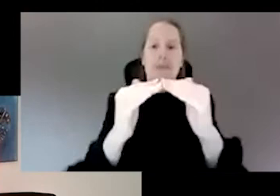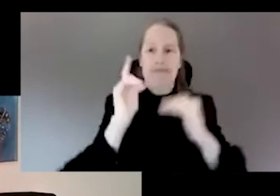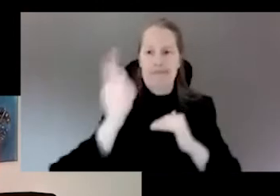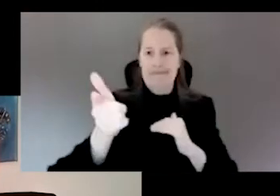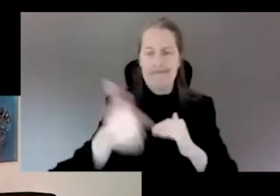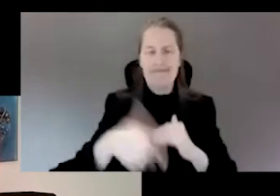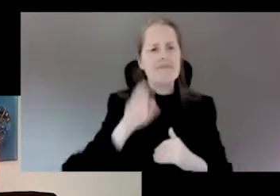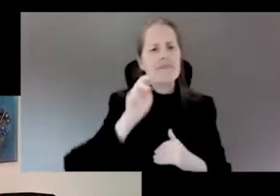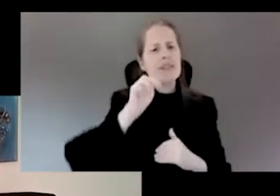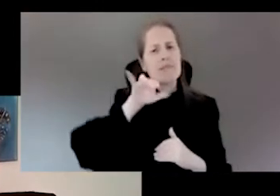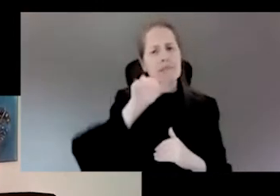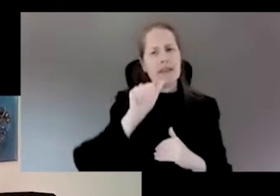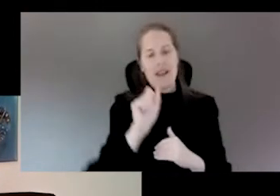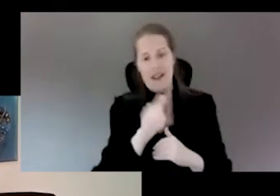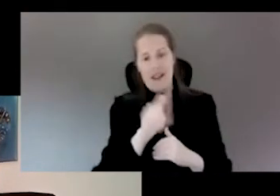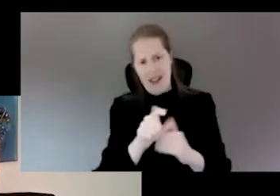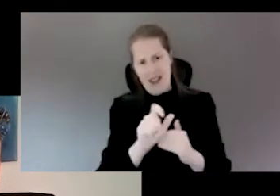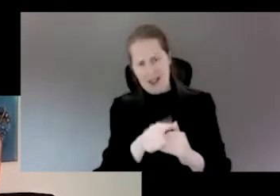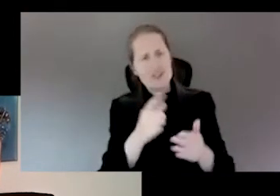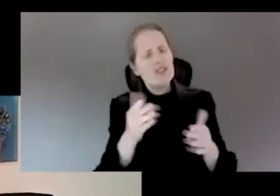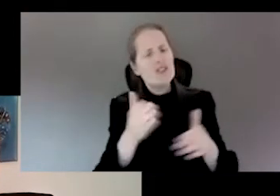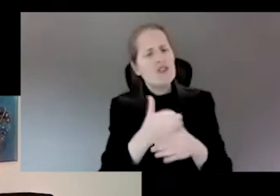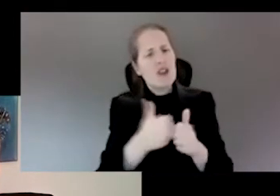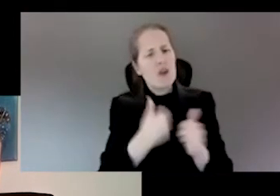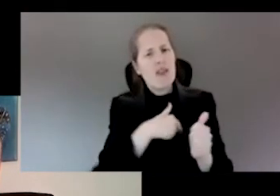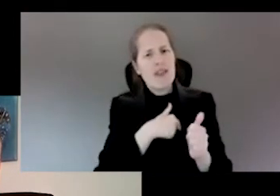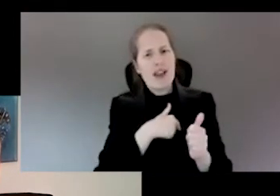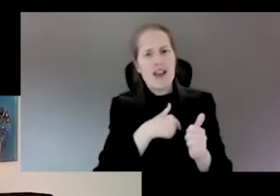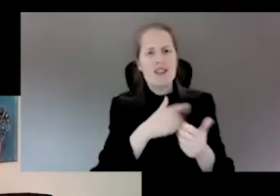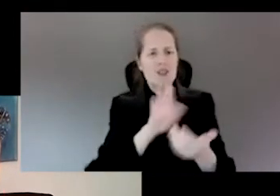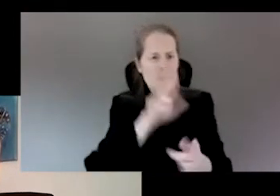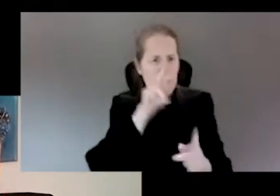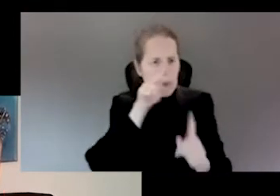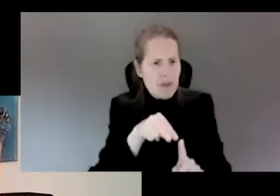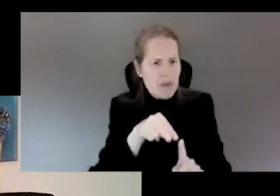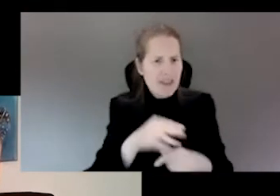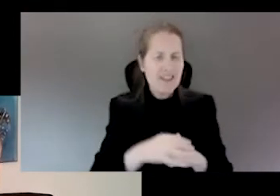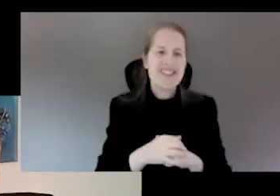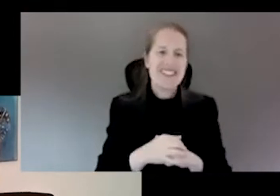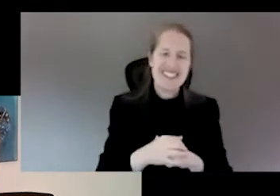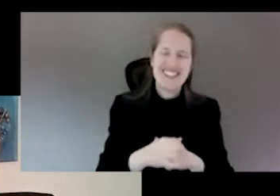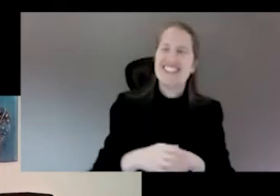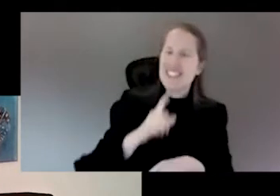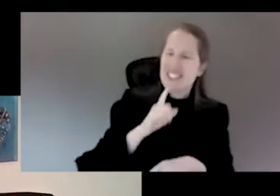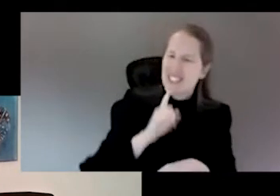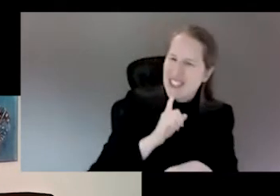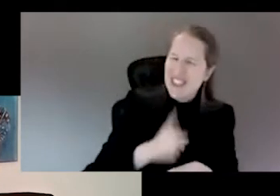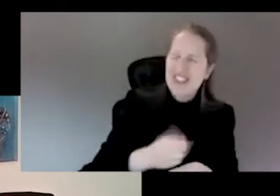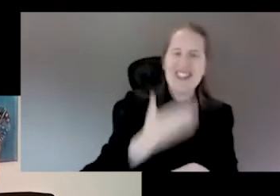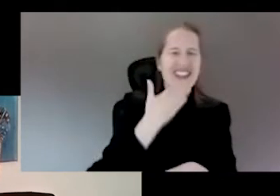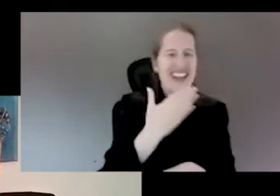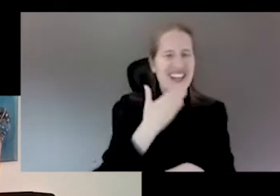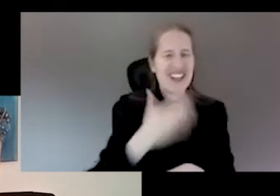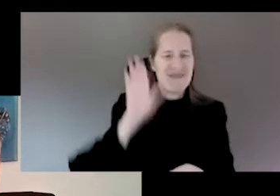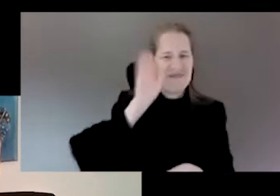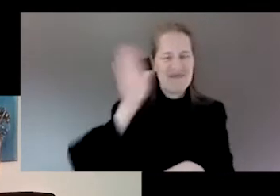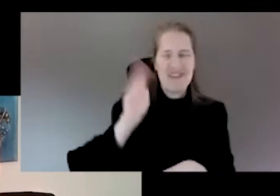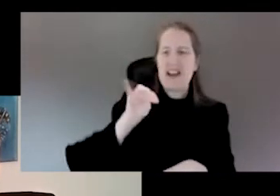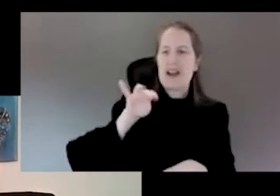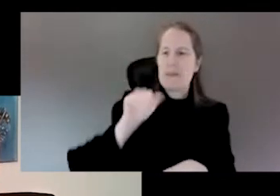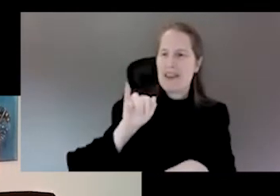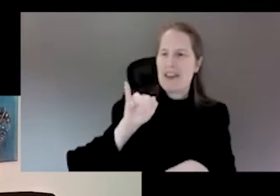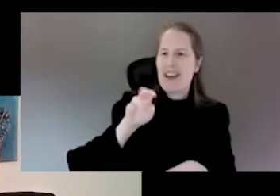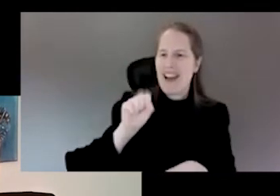you next? Why don't you share with us, your perspectives on equity? Yeah, thanks. Hi, my name is Mia Ives